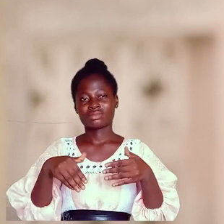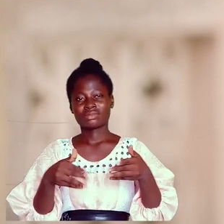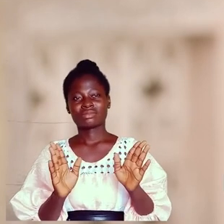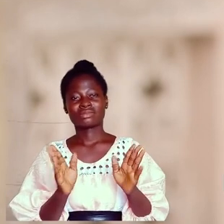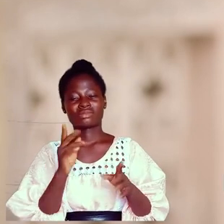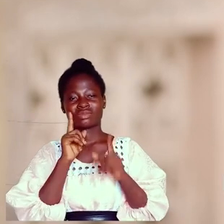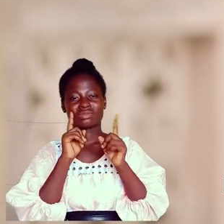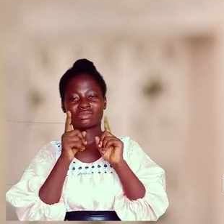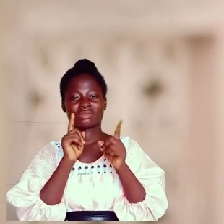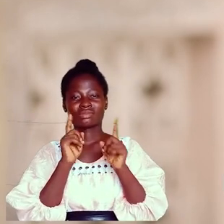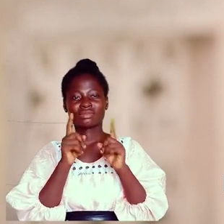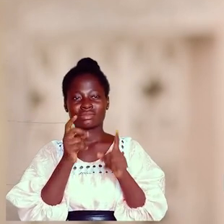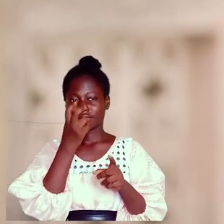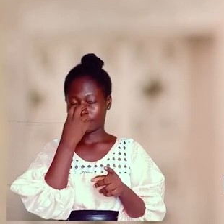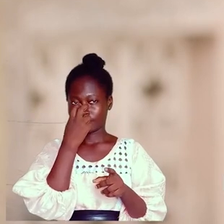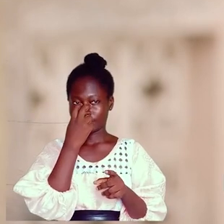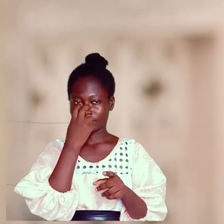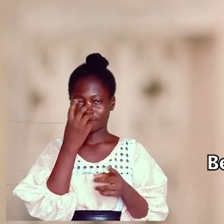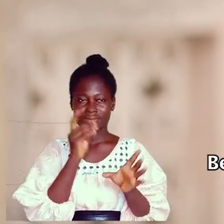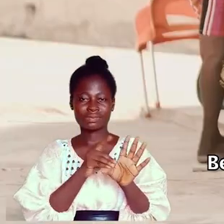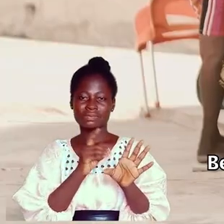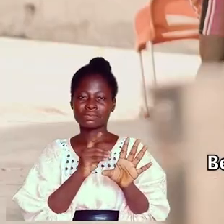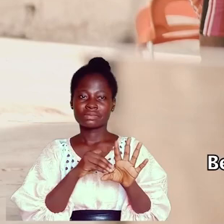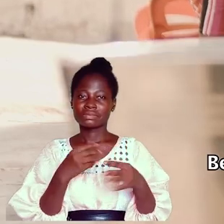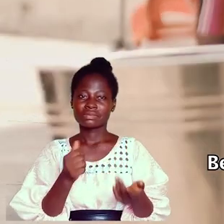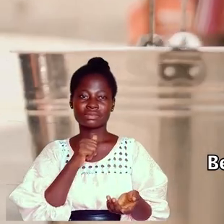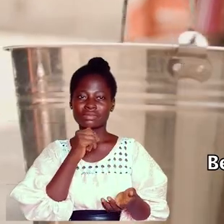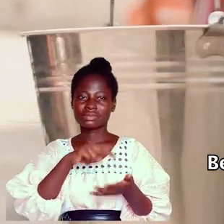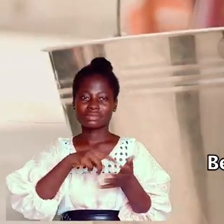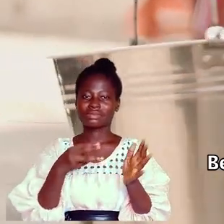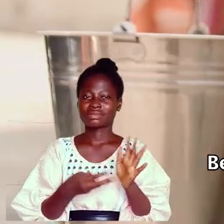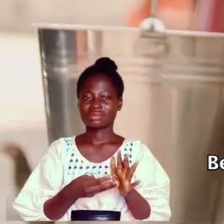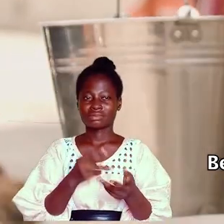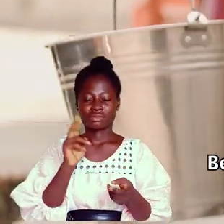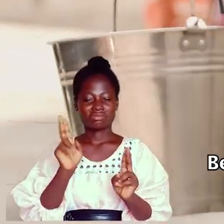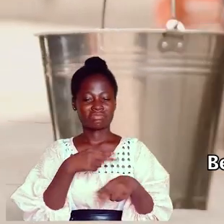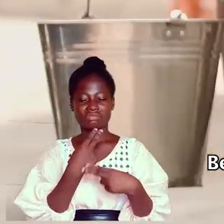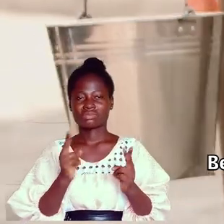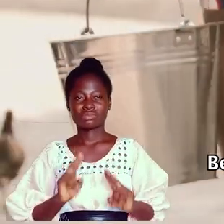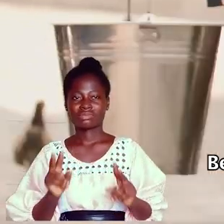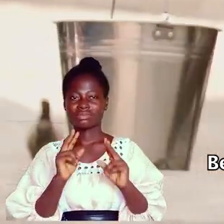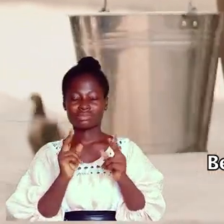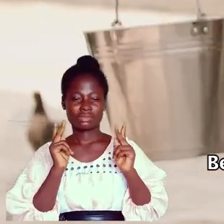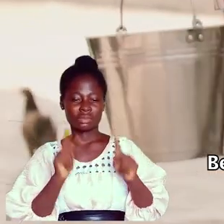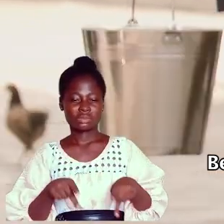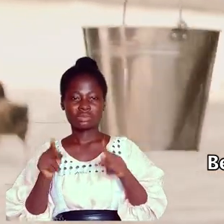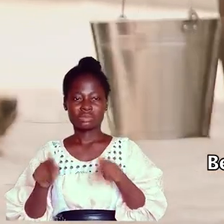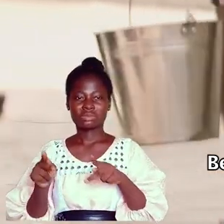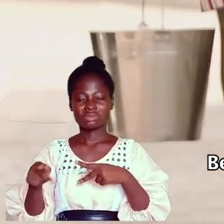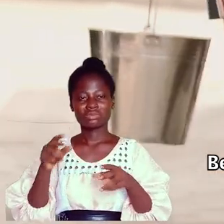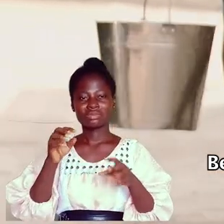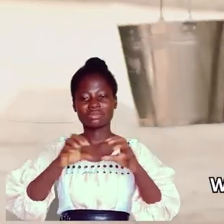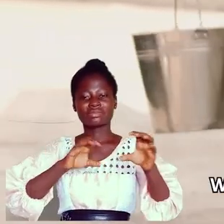keep quiet, but they'll give the guy opportunity to talk. Being a visually impaired or being a disabled person doesn't mean you are less